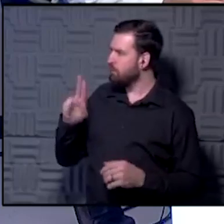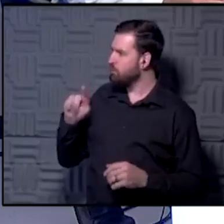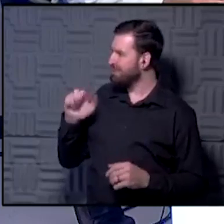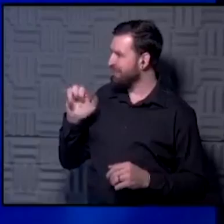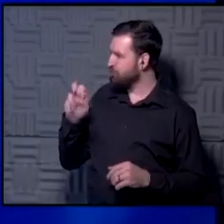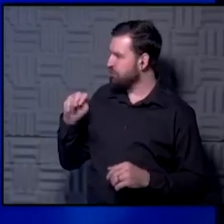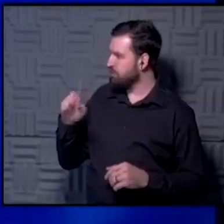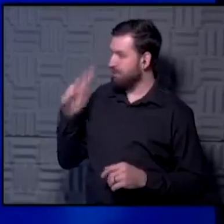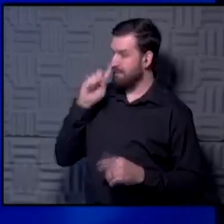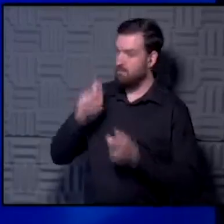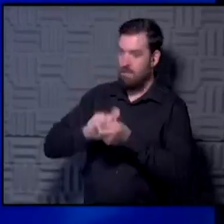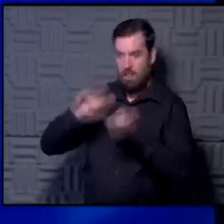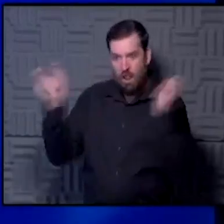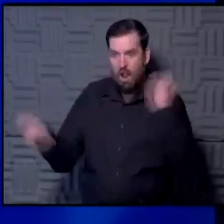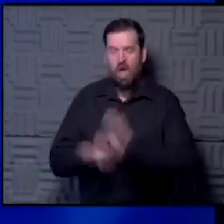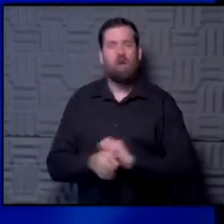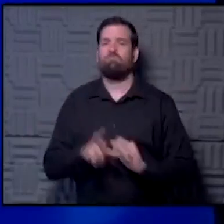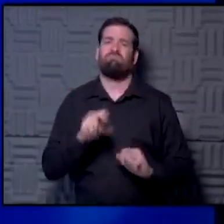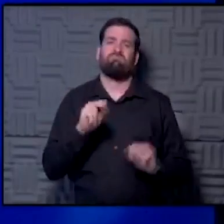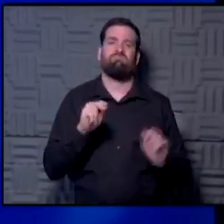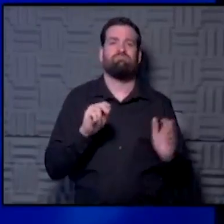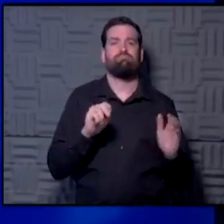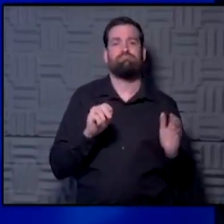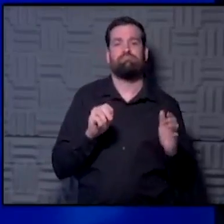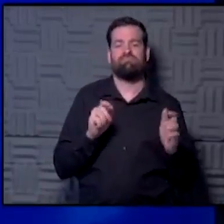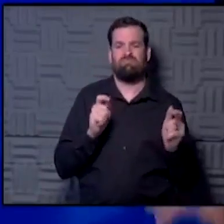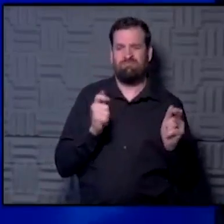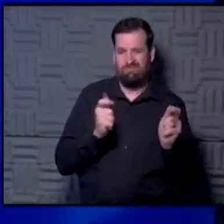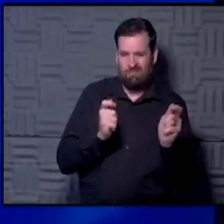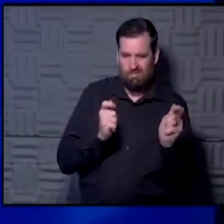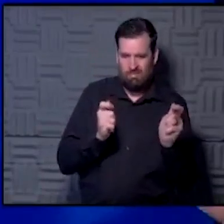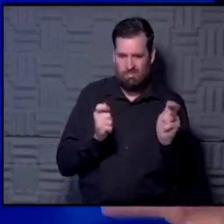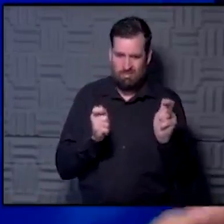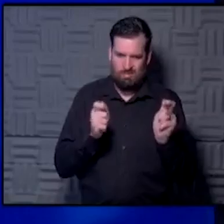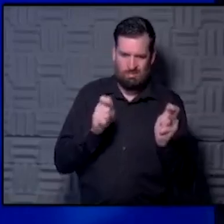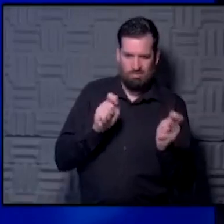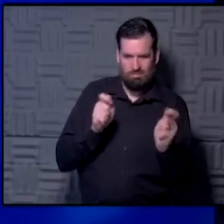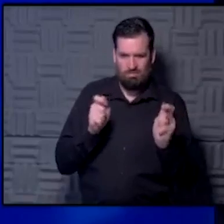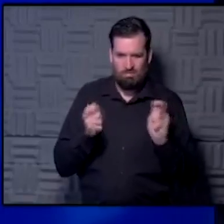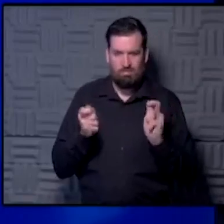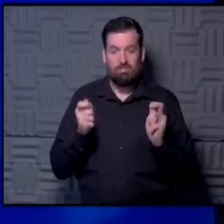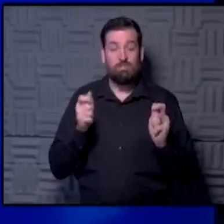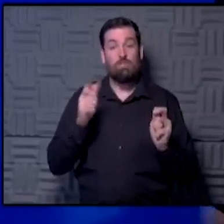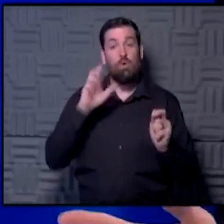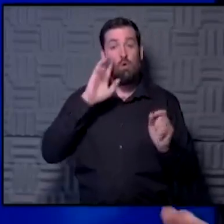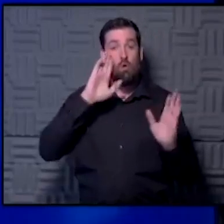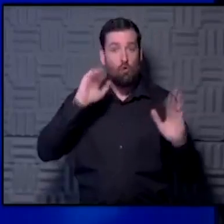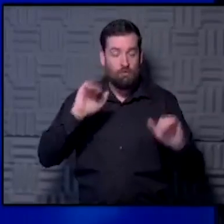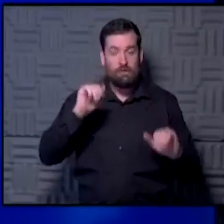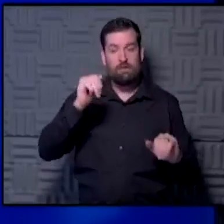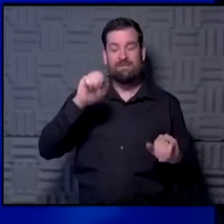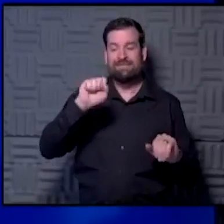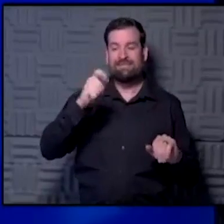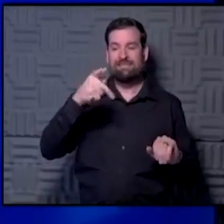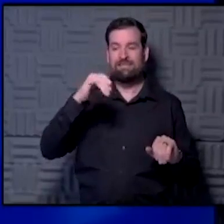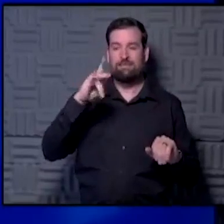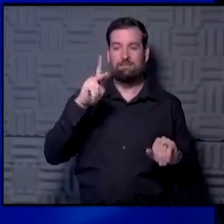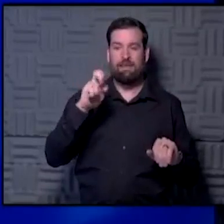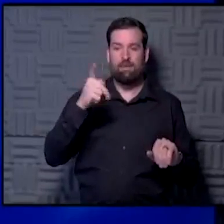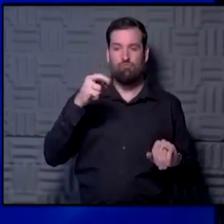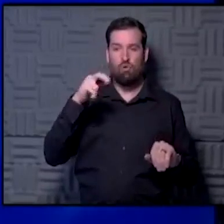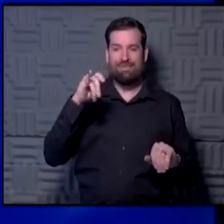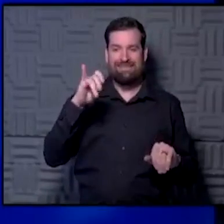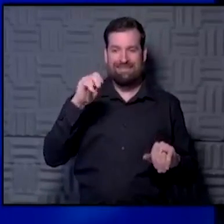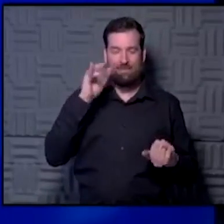Yeah. The reality is it's more like drift. And what you hope is over time that it'll drift away from that spike protein that's causing us all the trouble. But so